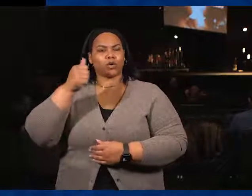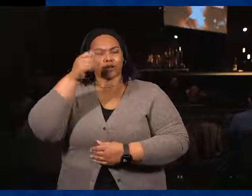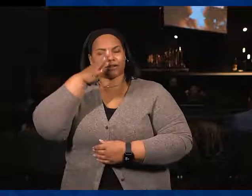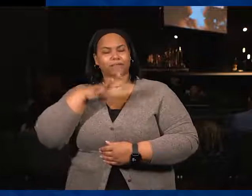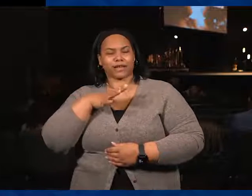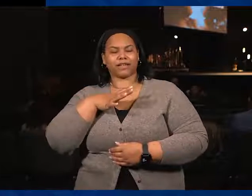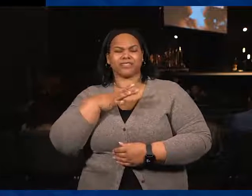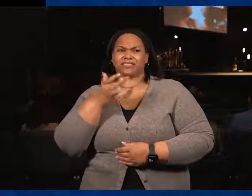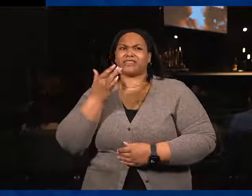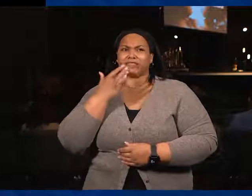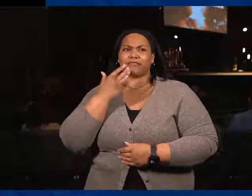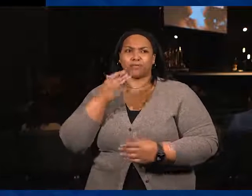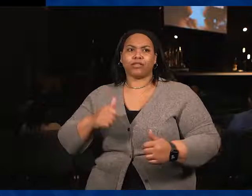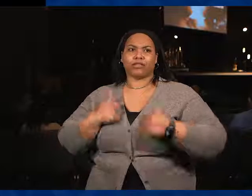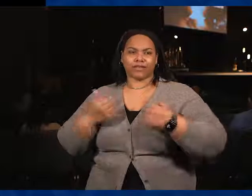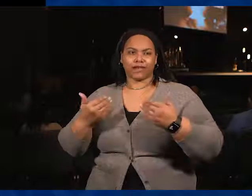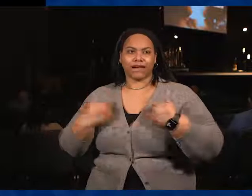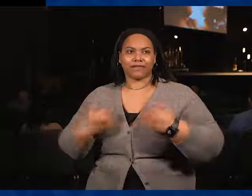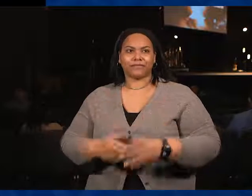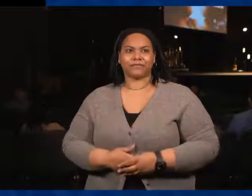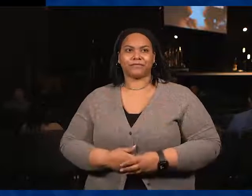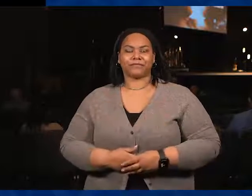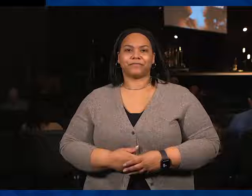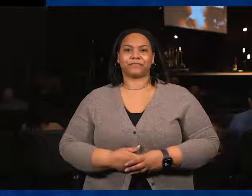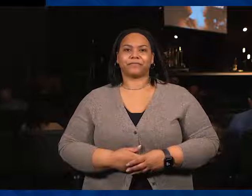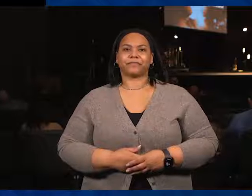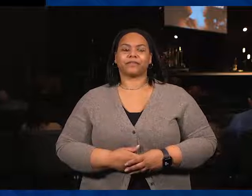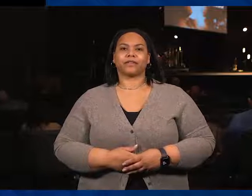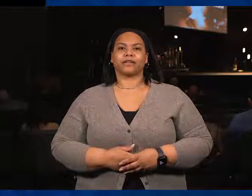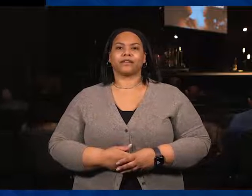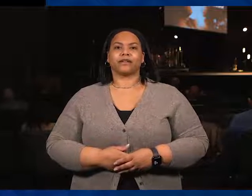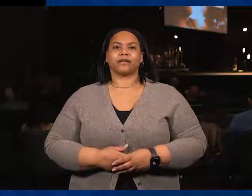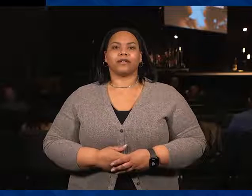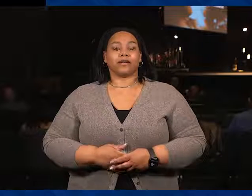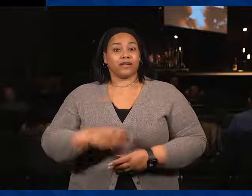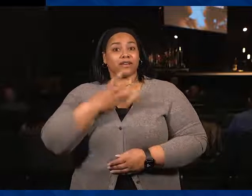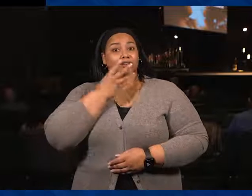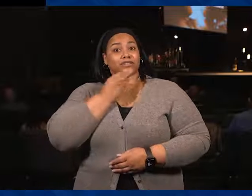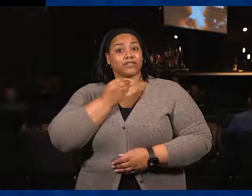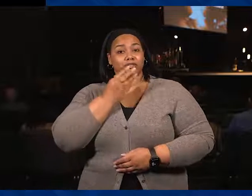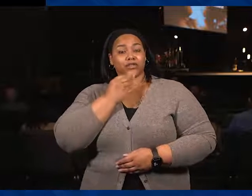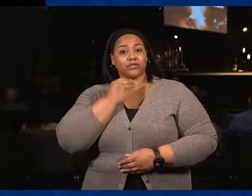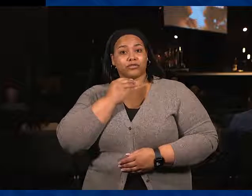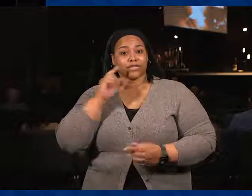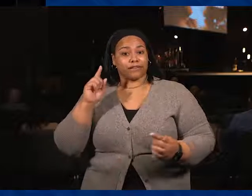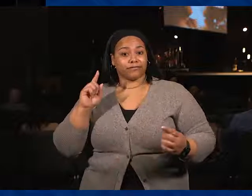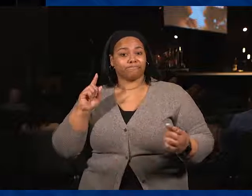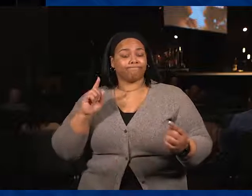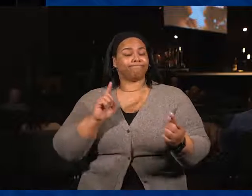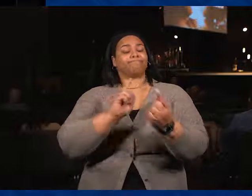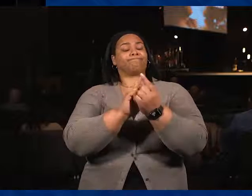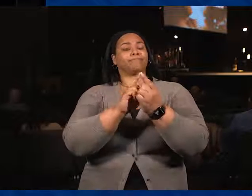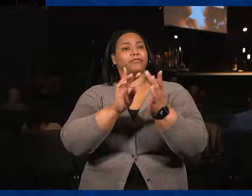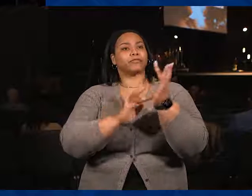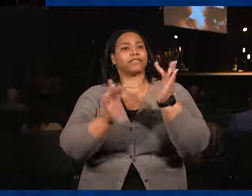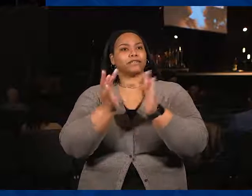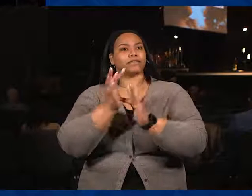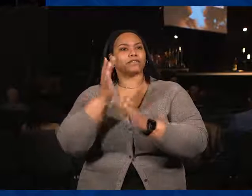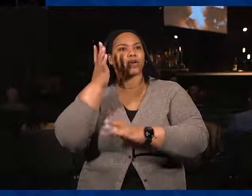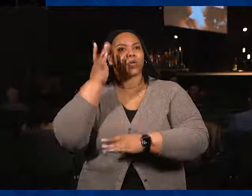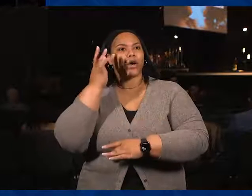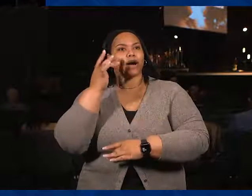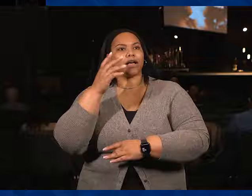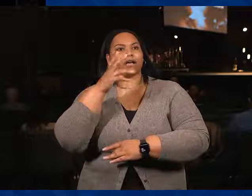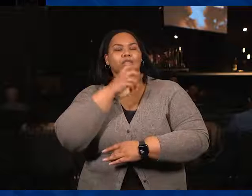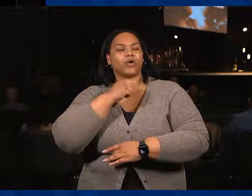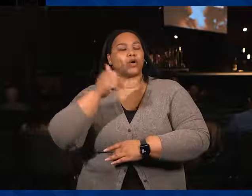light. In fact, in the text, the Jews have come to Jesus because this centurion is